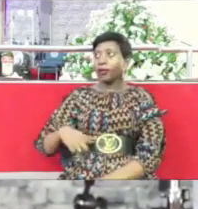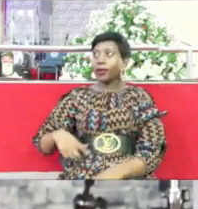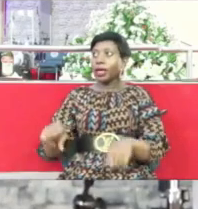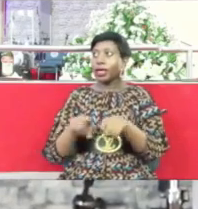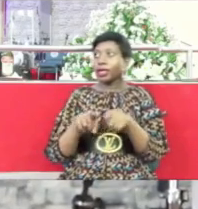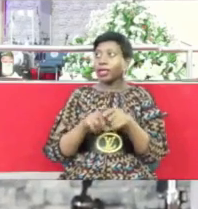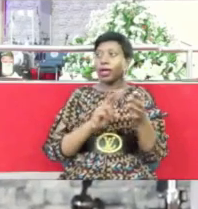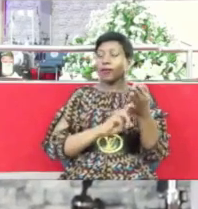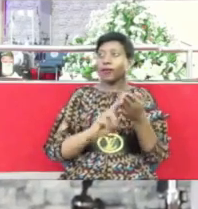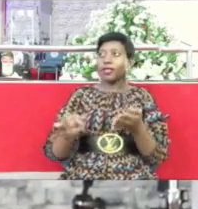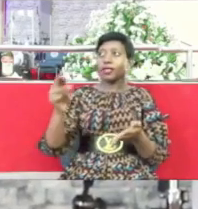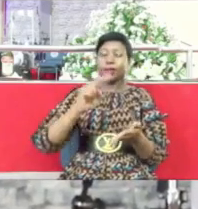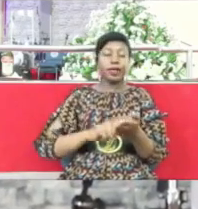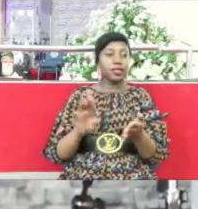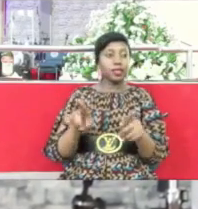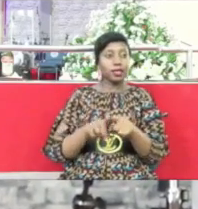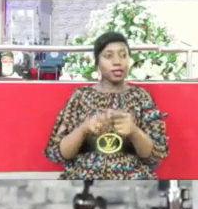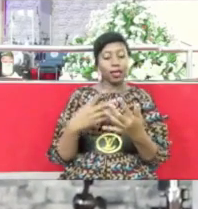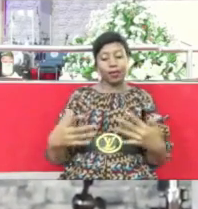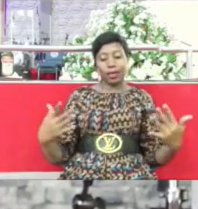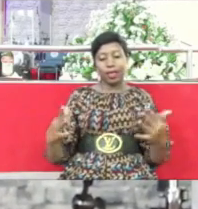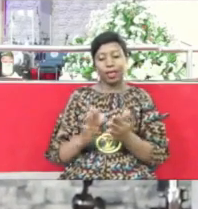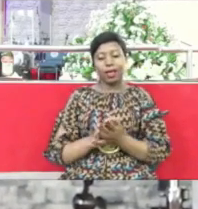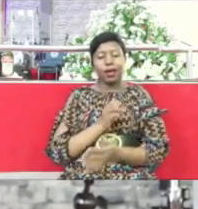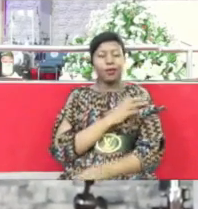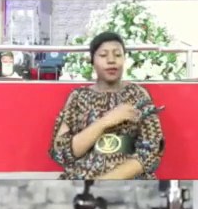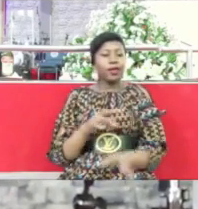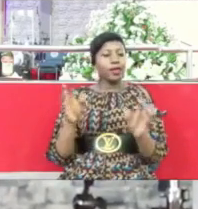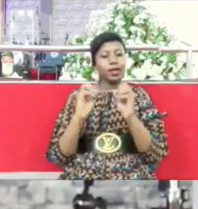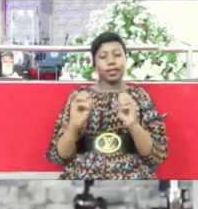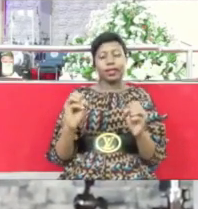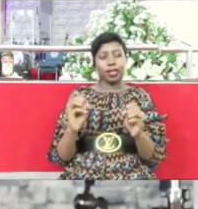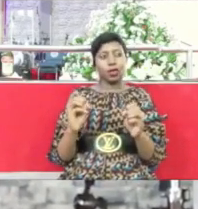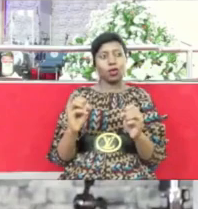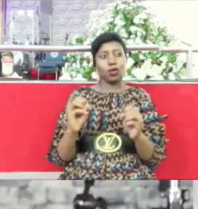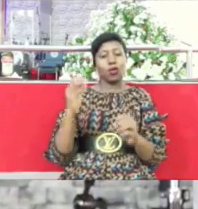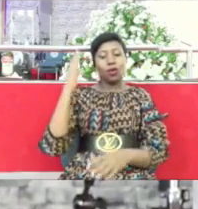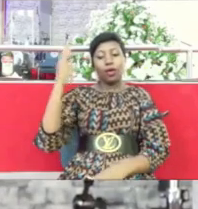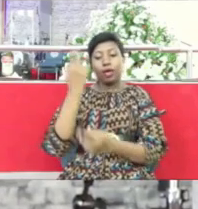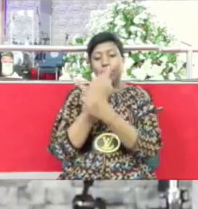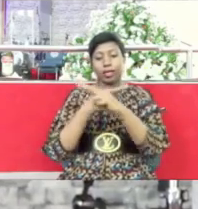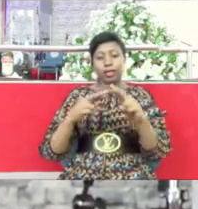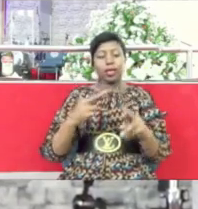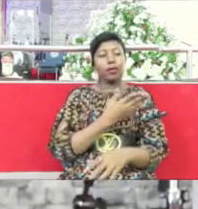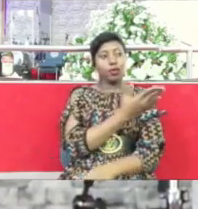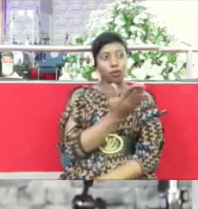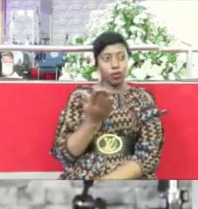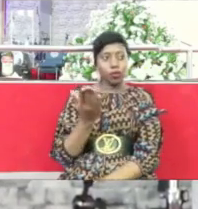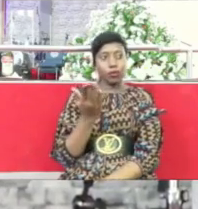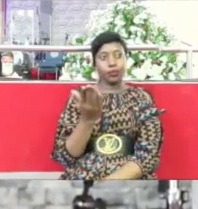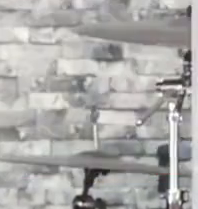verse, he repeats the same thing. Do not fear, for I have redeemed you. You are